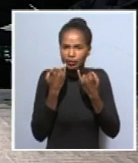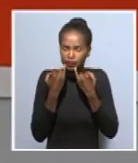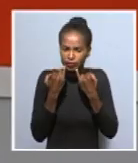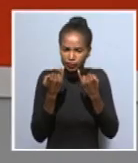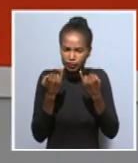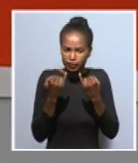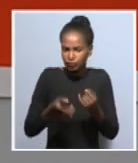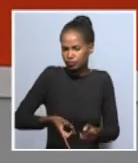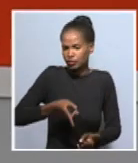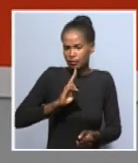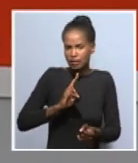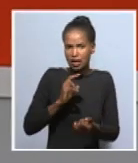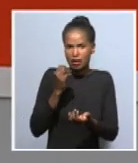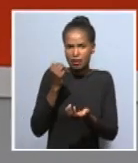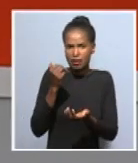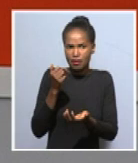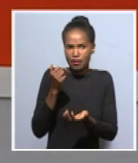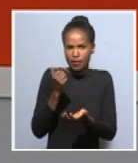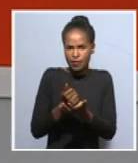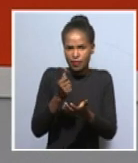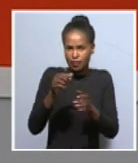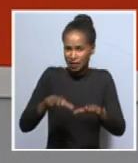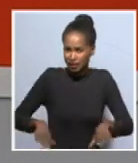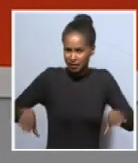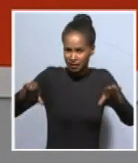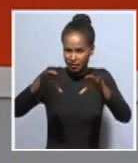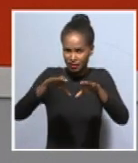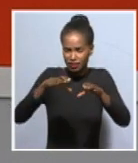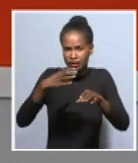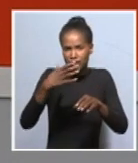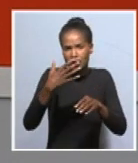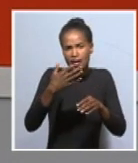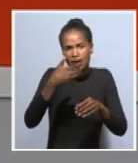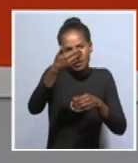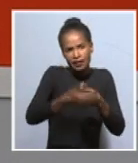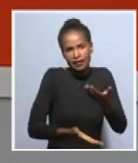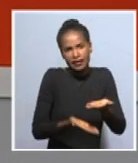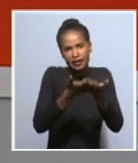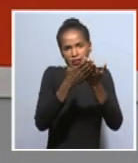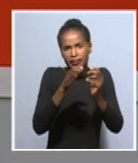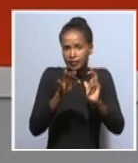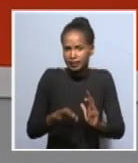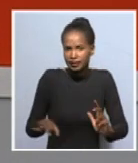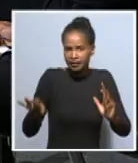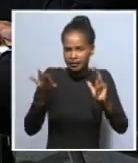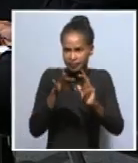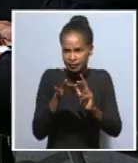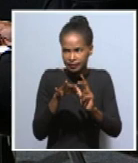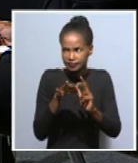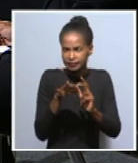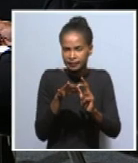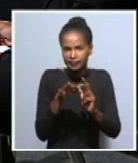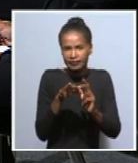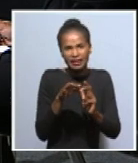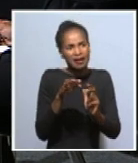the Agribank that something is coming up for the farmers, just in general, but at the end of the